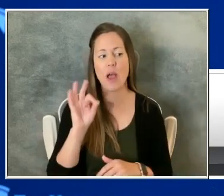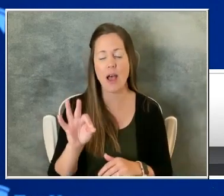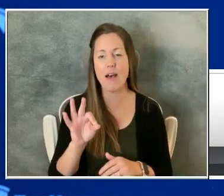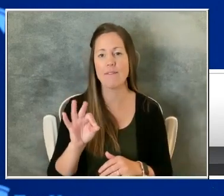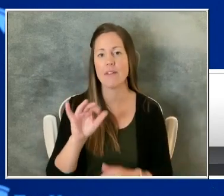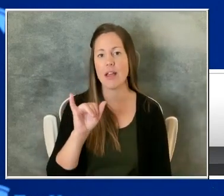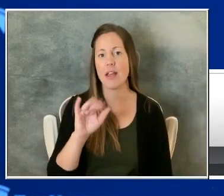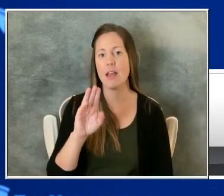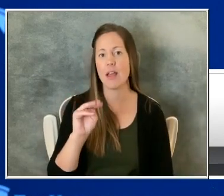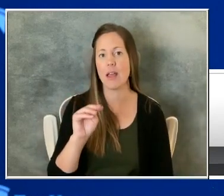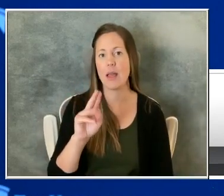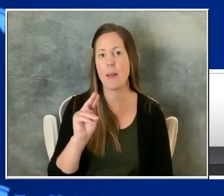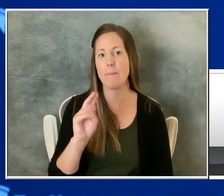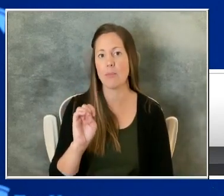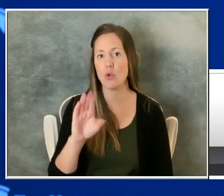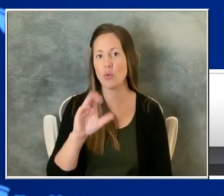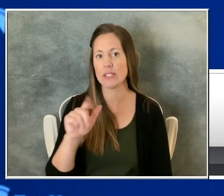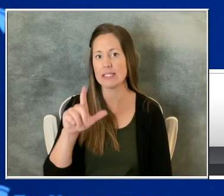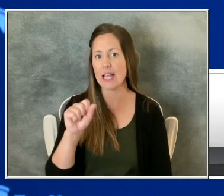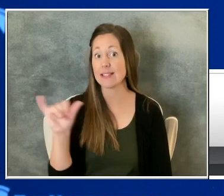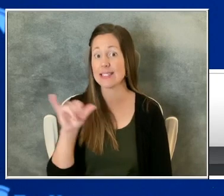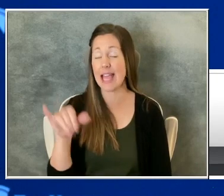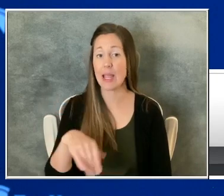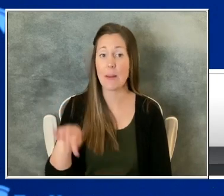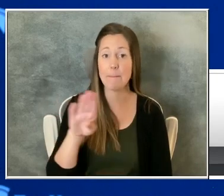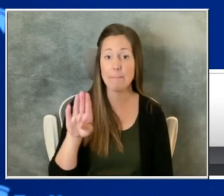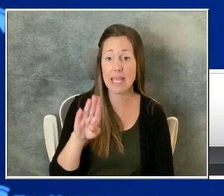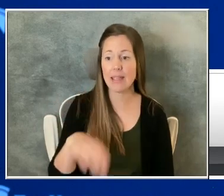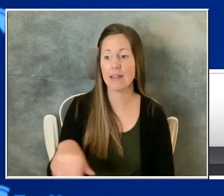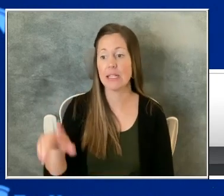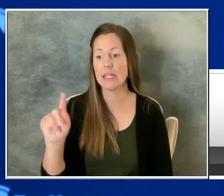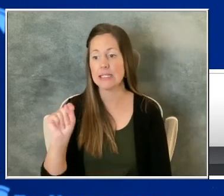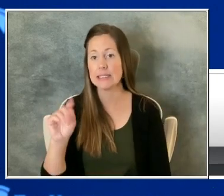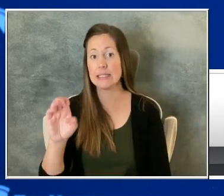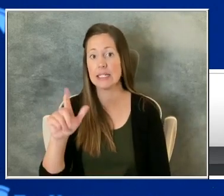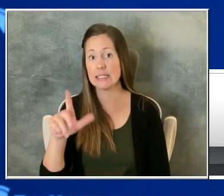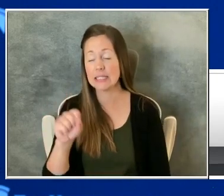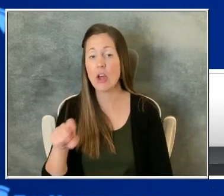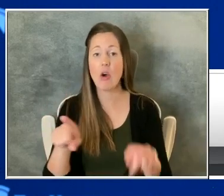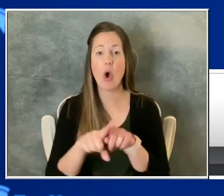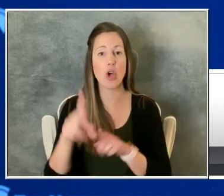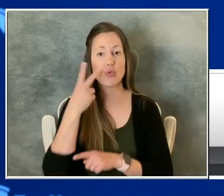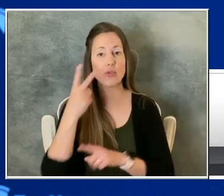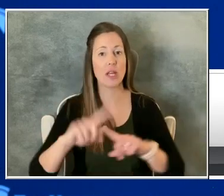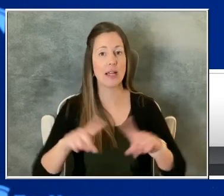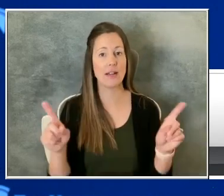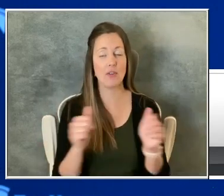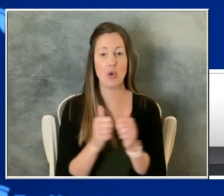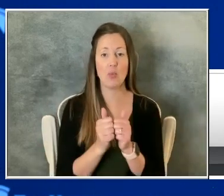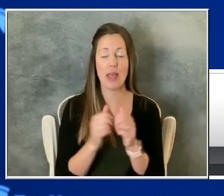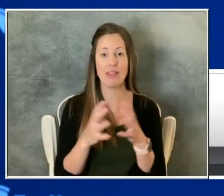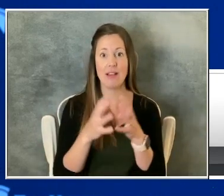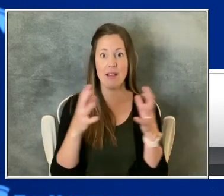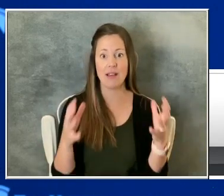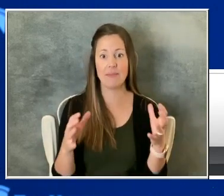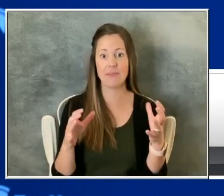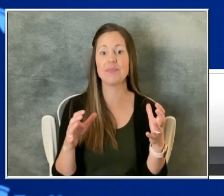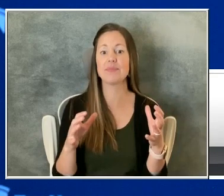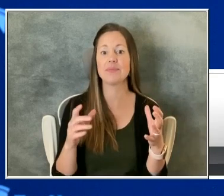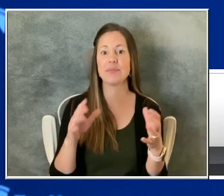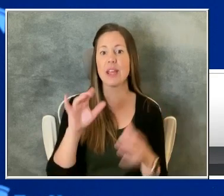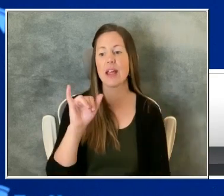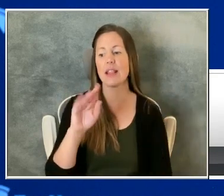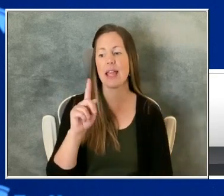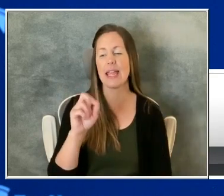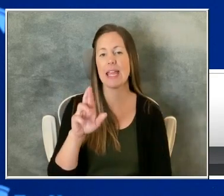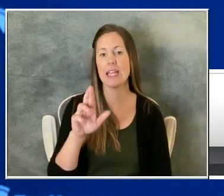B cells and T cells. They also saw differences in the amount of chemokines or interleukins, which are